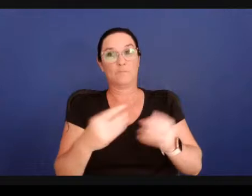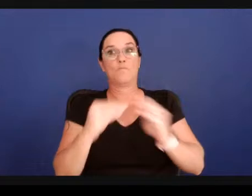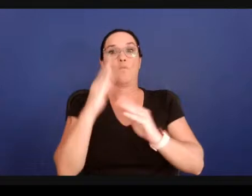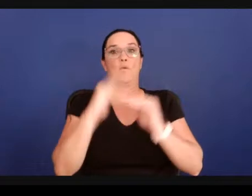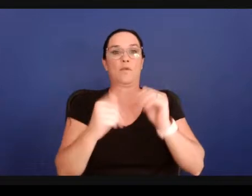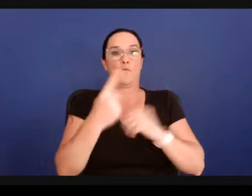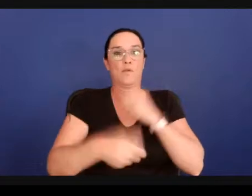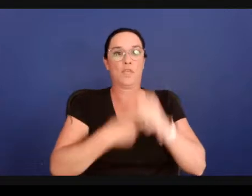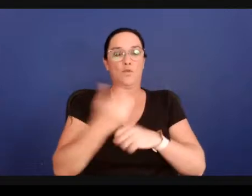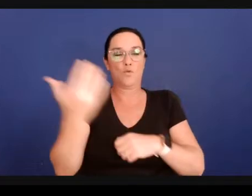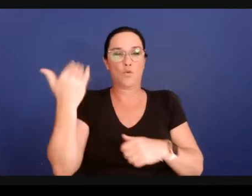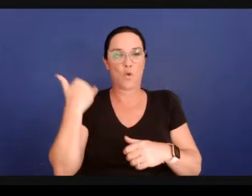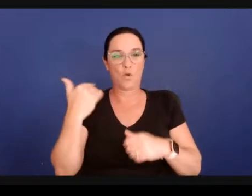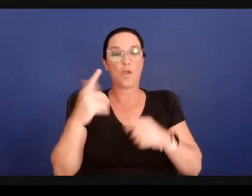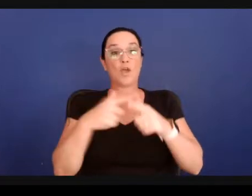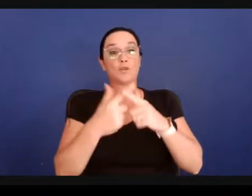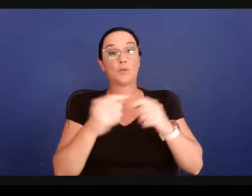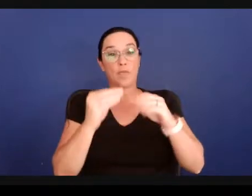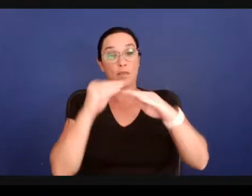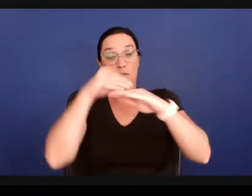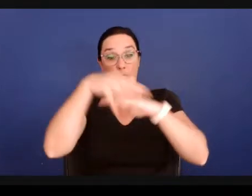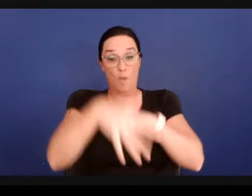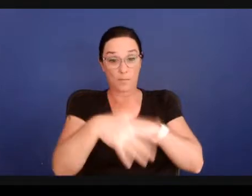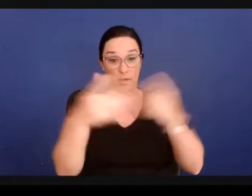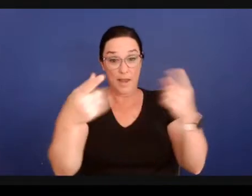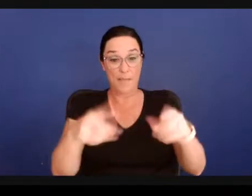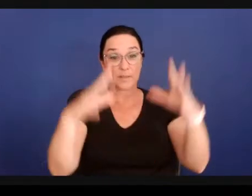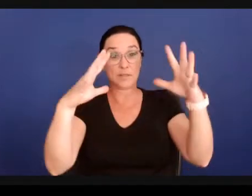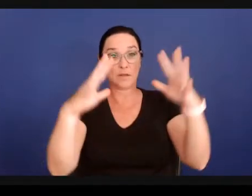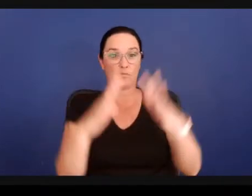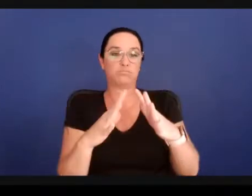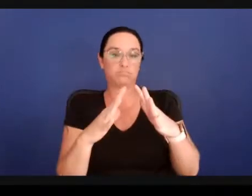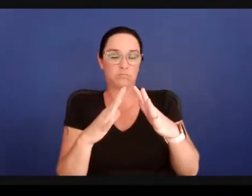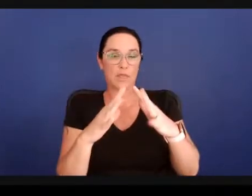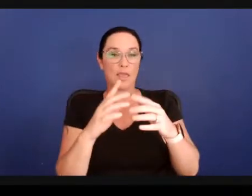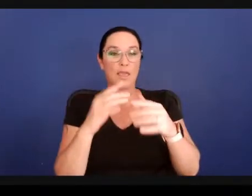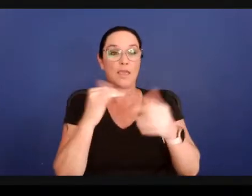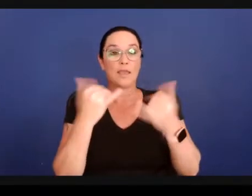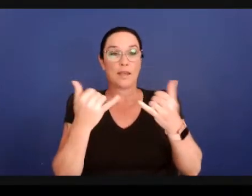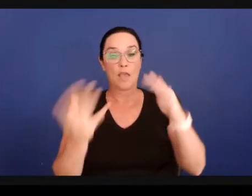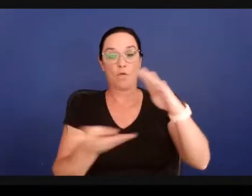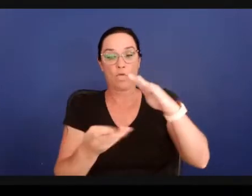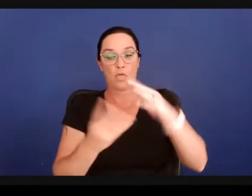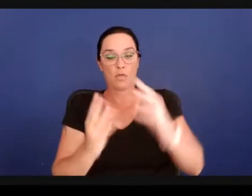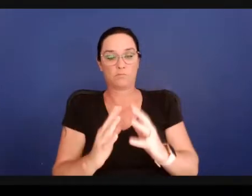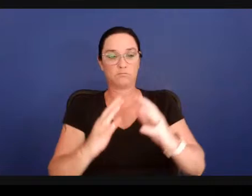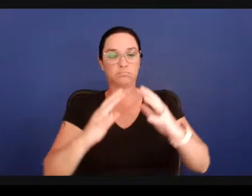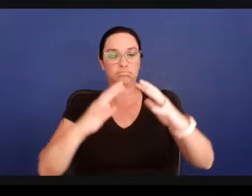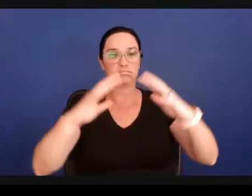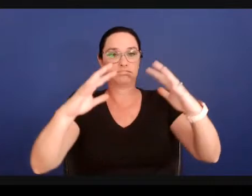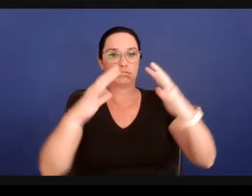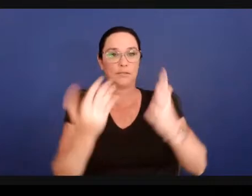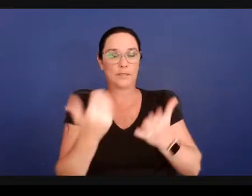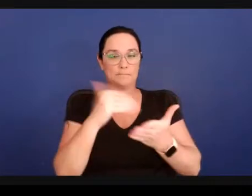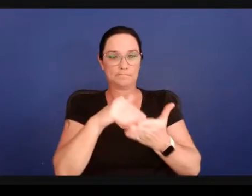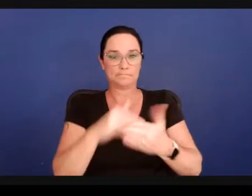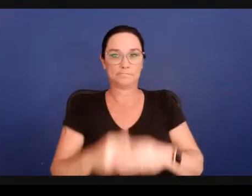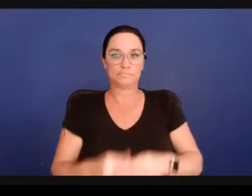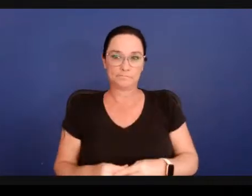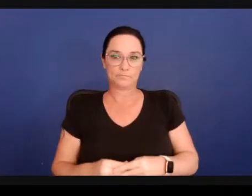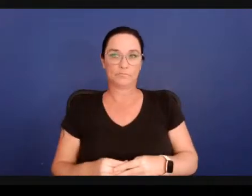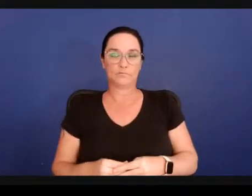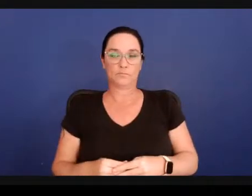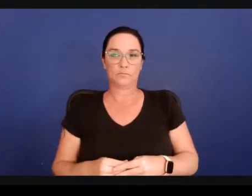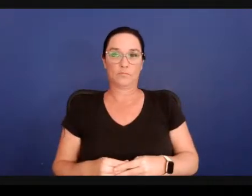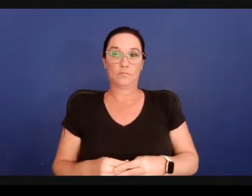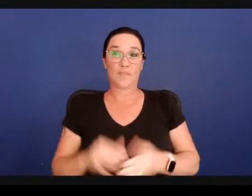ground sags afterwards in response. So now it's refilling and recovering that buildup. And that's